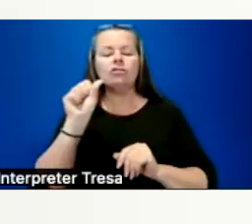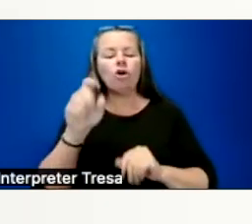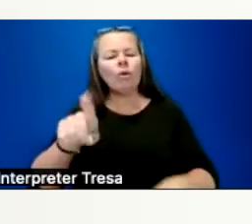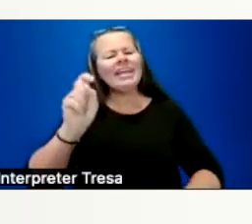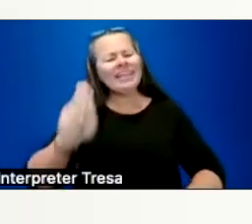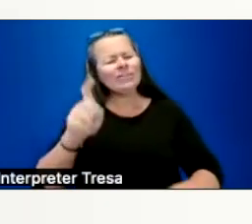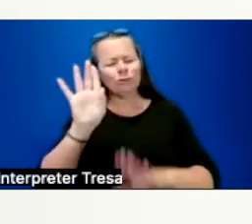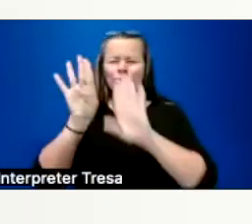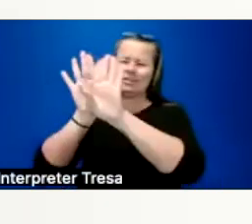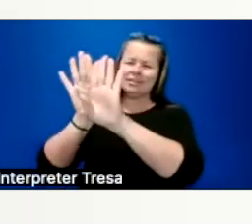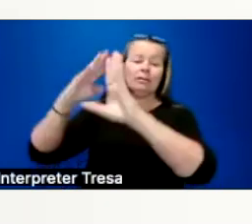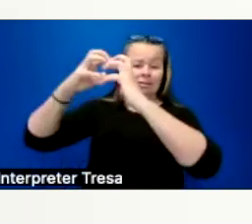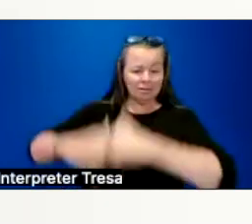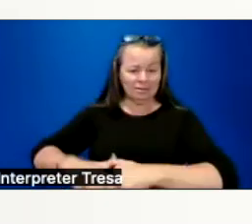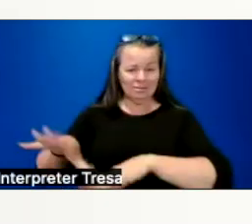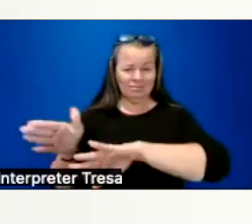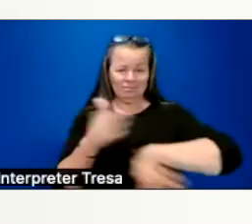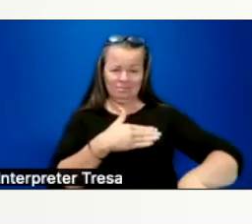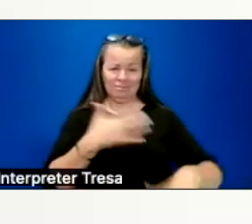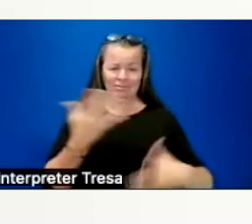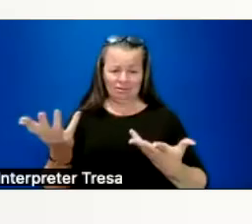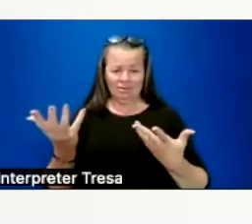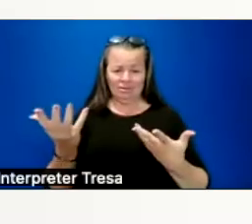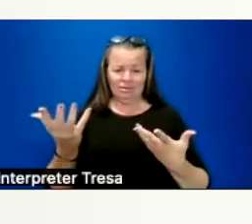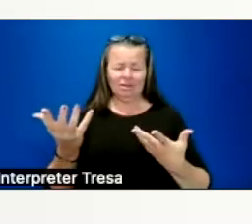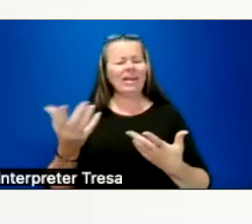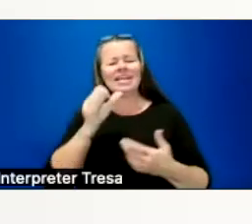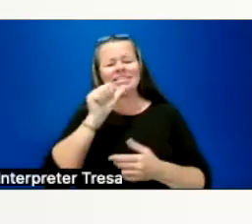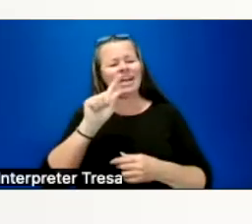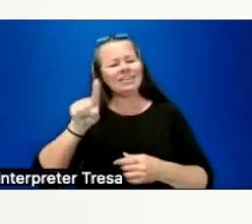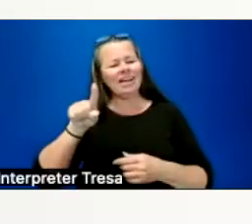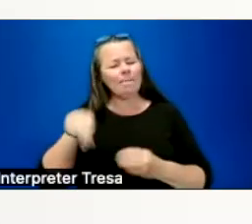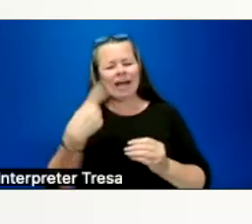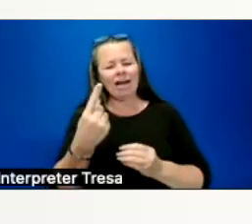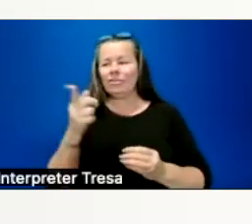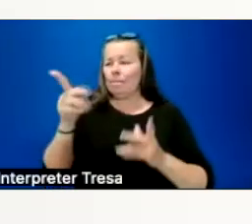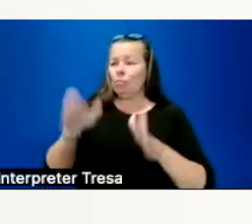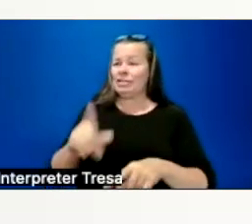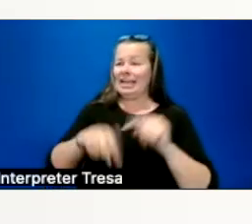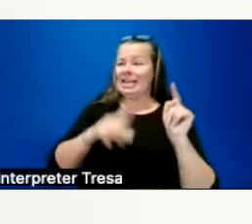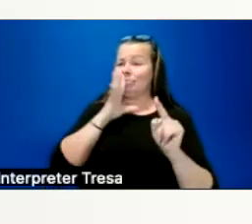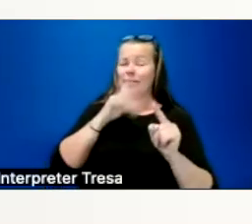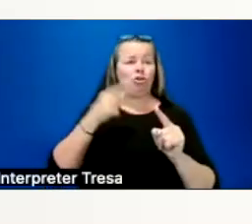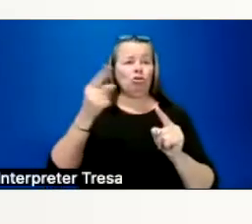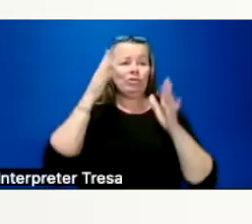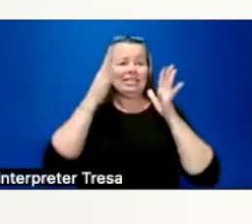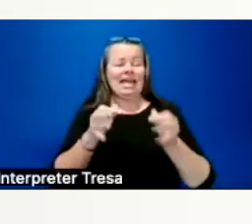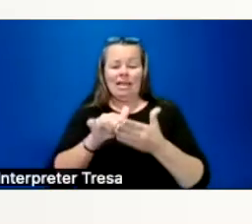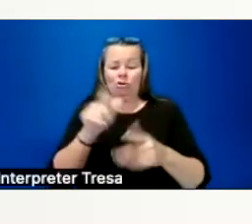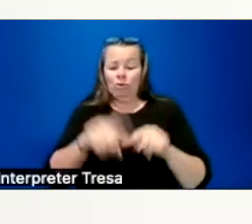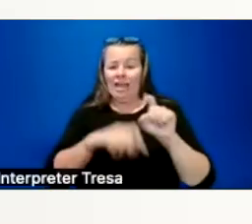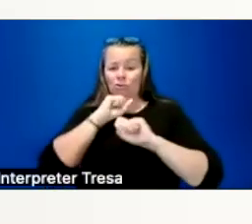farther than this. It's not just the person cannot speak, so we cannot do anything with this person, but there must be